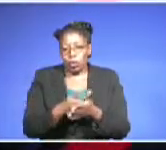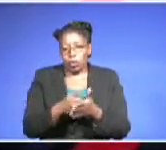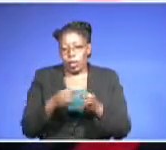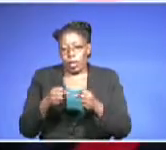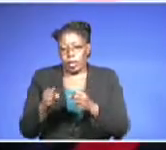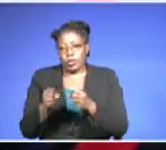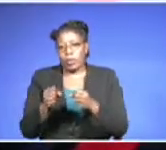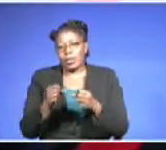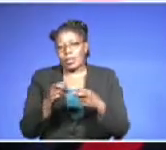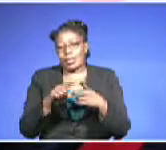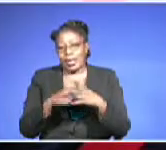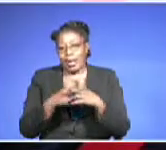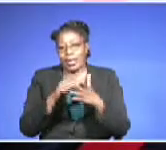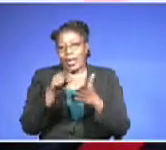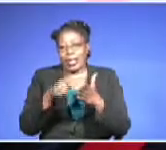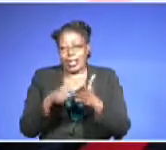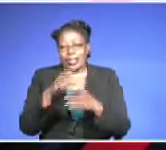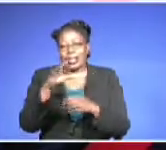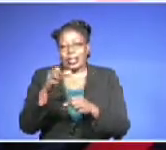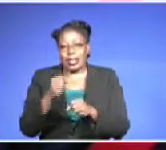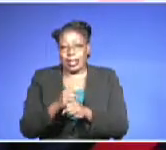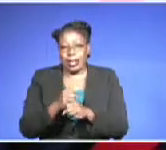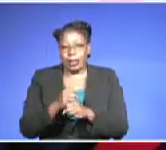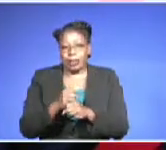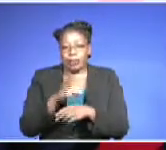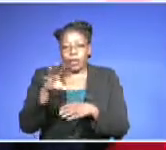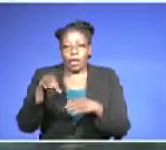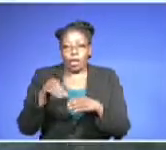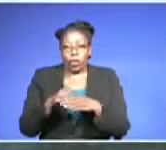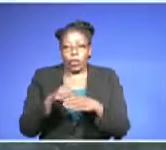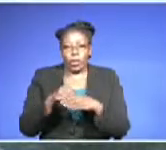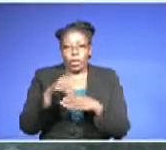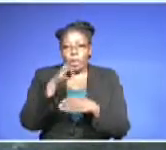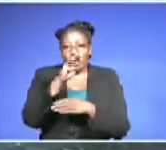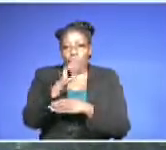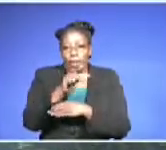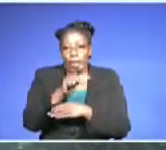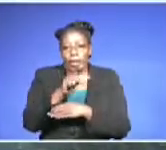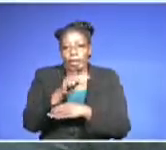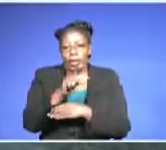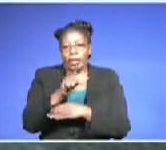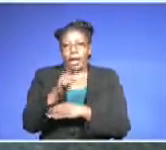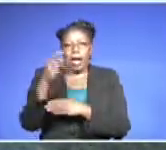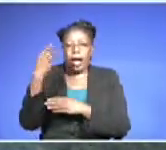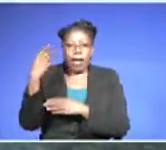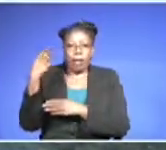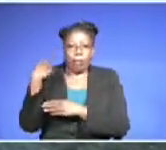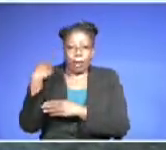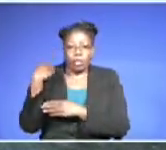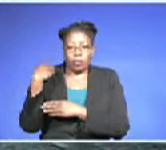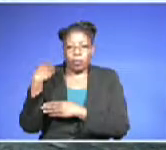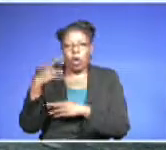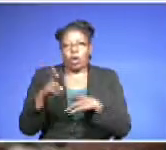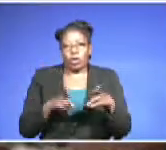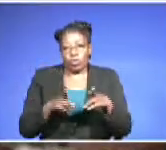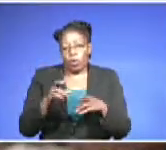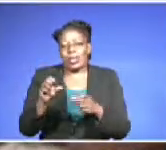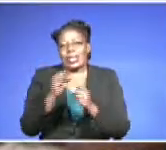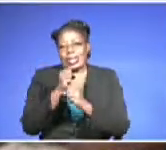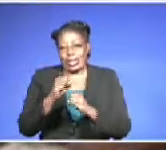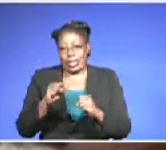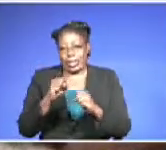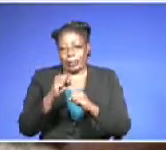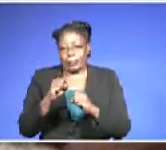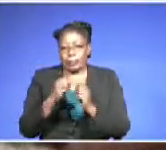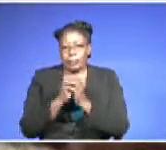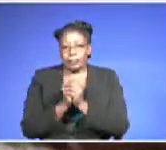come on stream this year, including an electronic bail management system. In terms of technological improvements, in